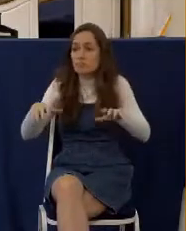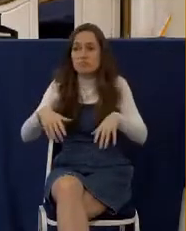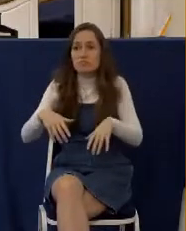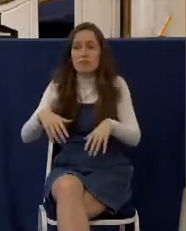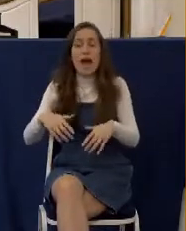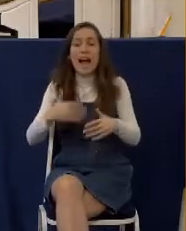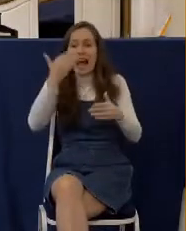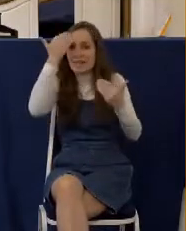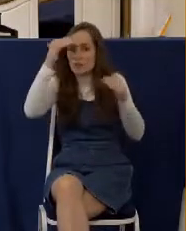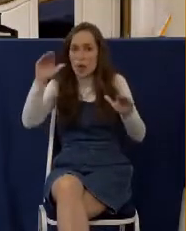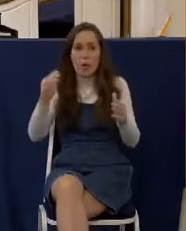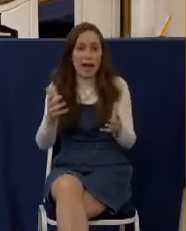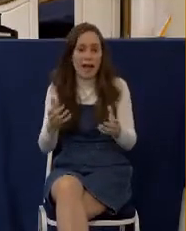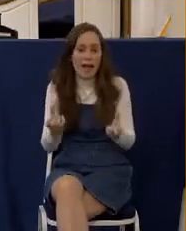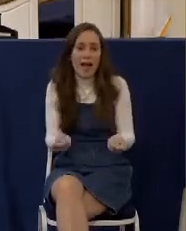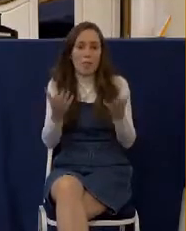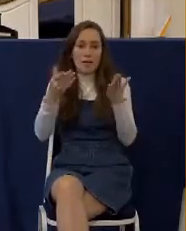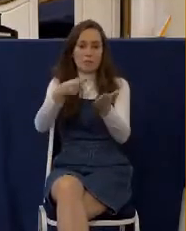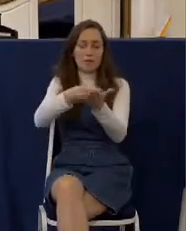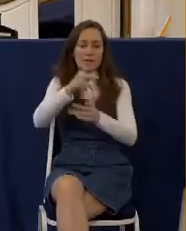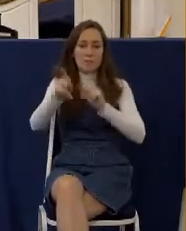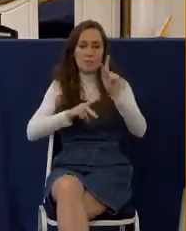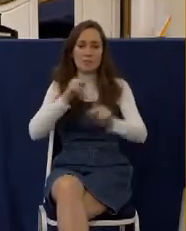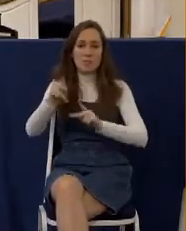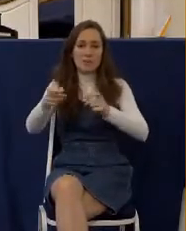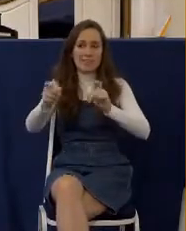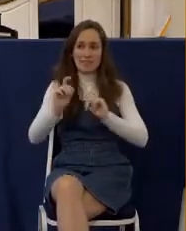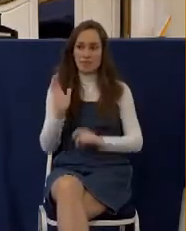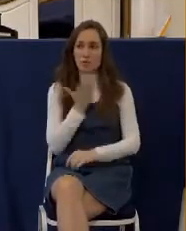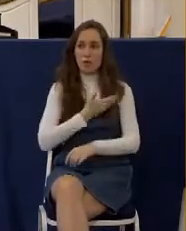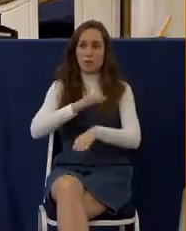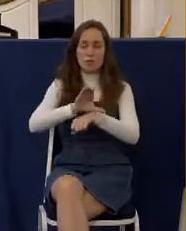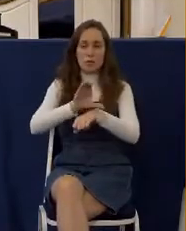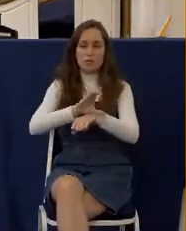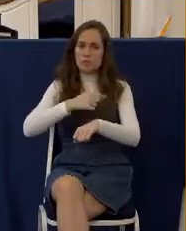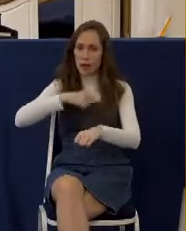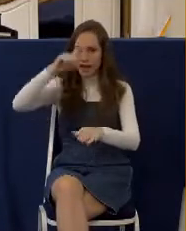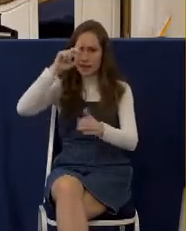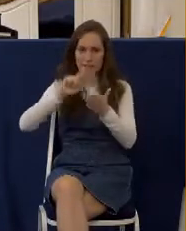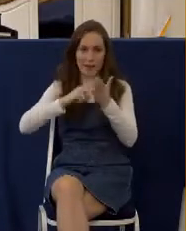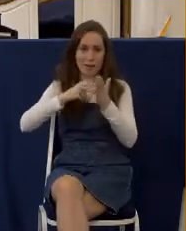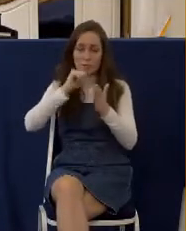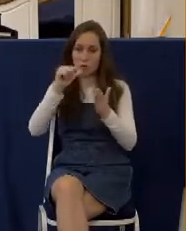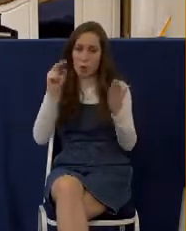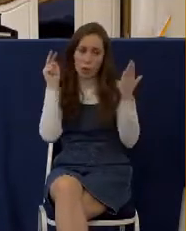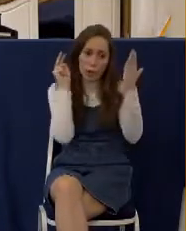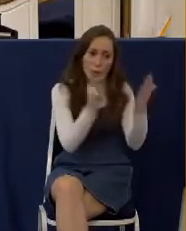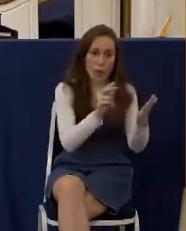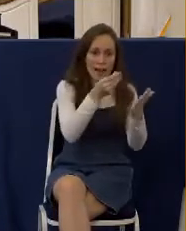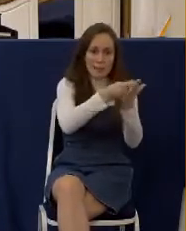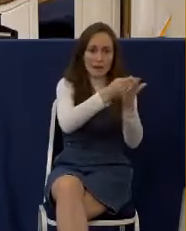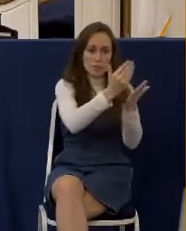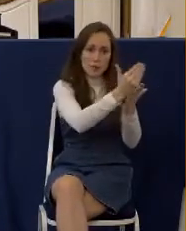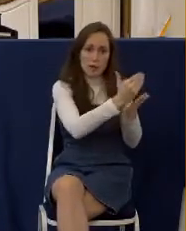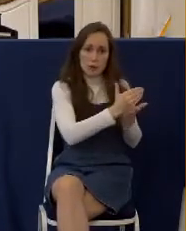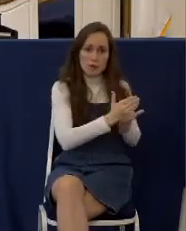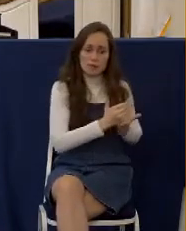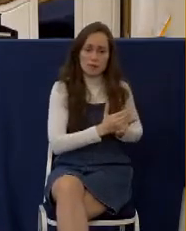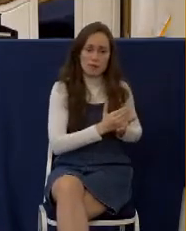purposely do not look at the records. I don't want to know. That's between you and God.